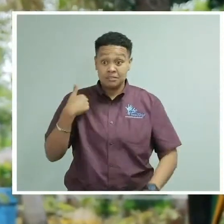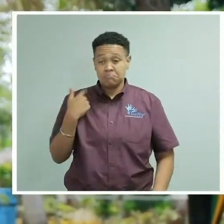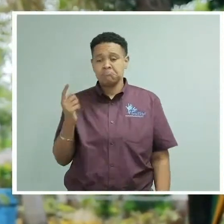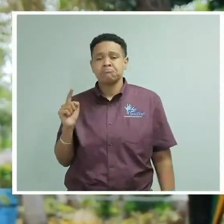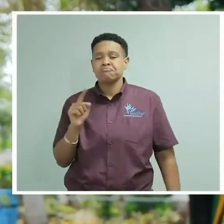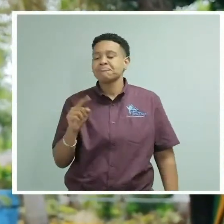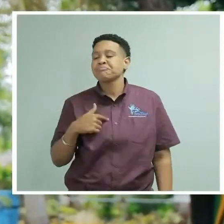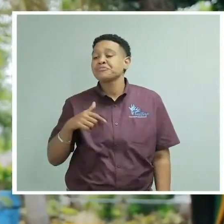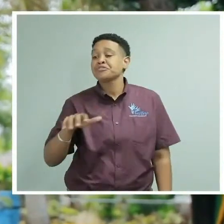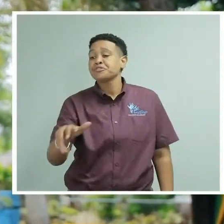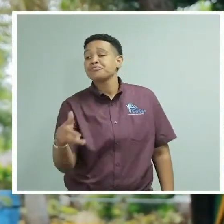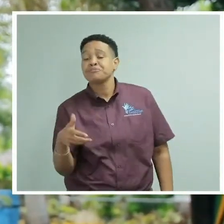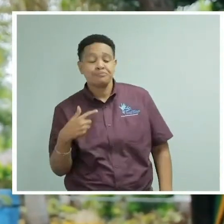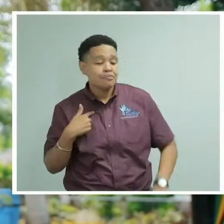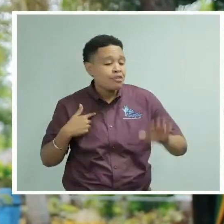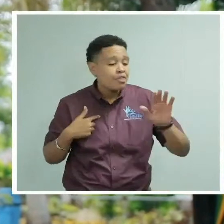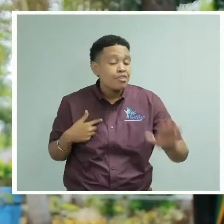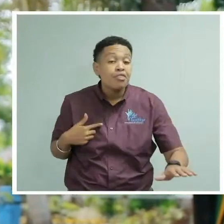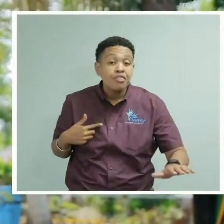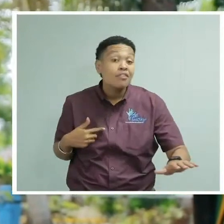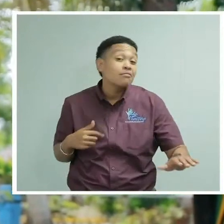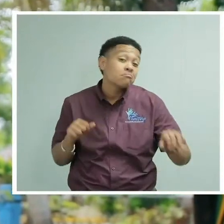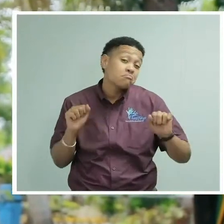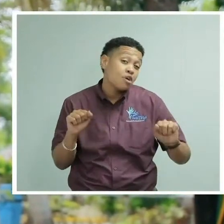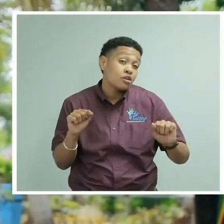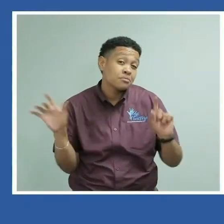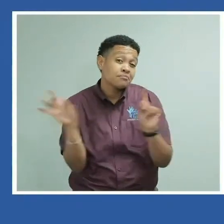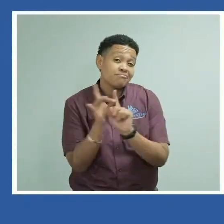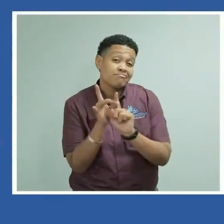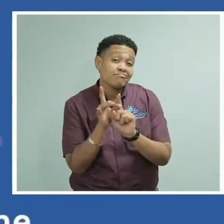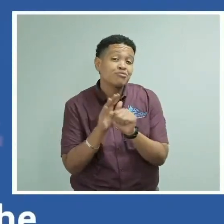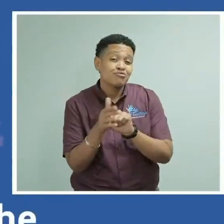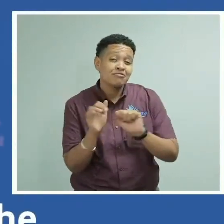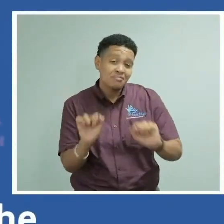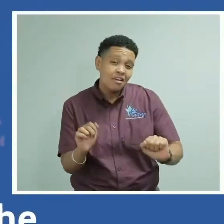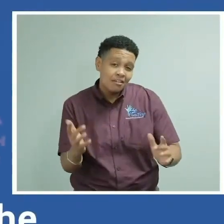same surface during that time, you could get sick.